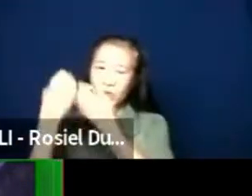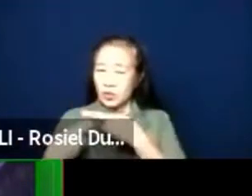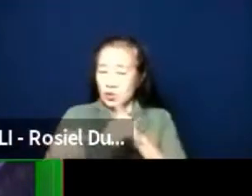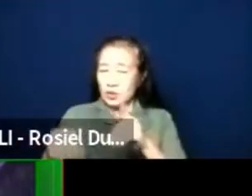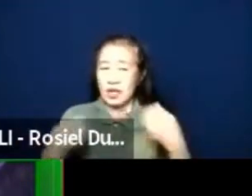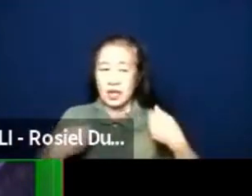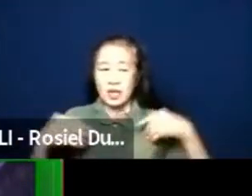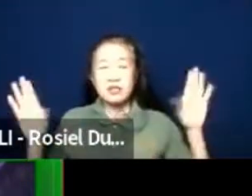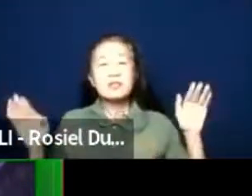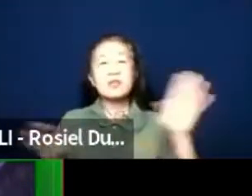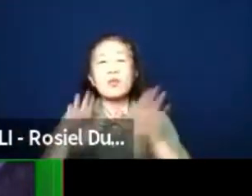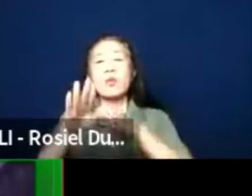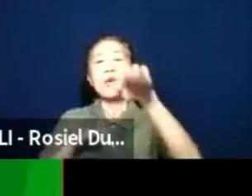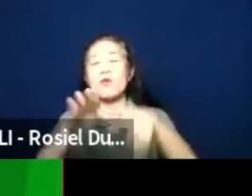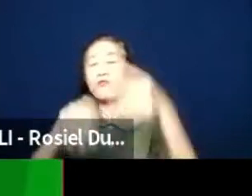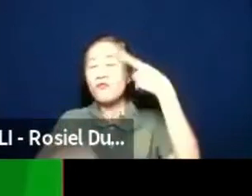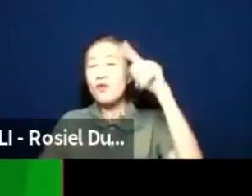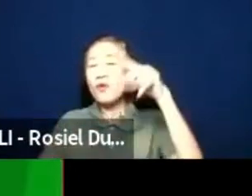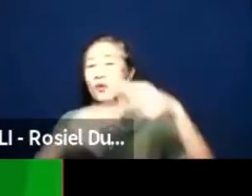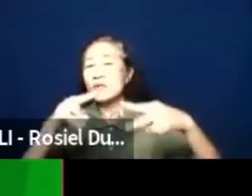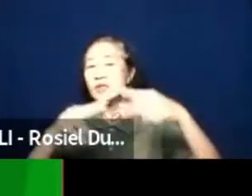for Autism.